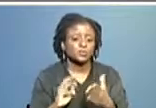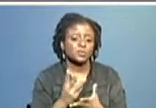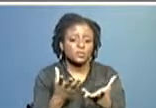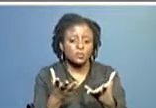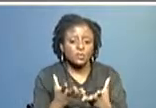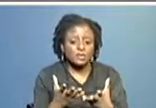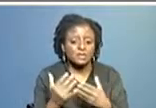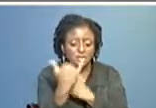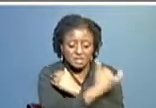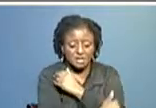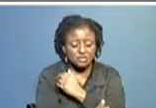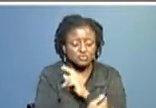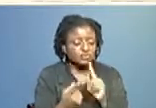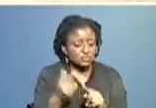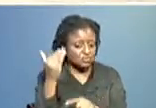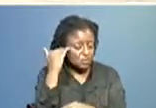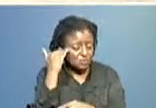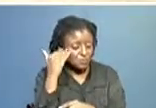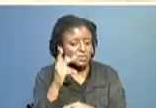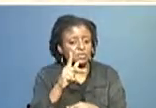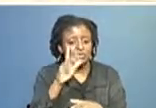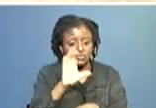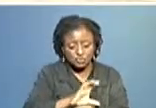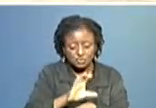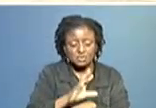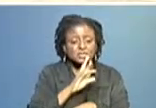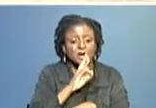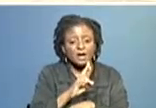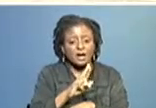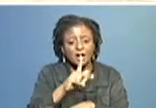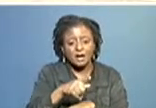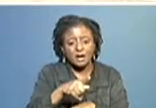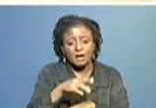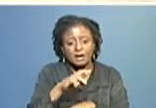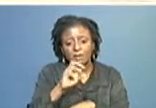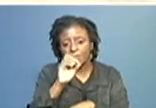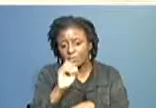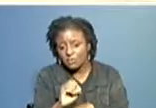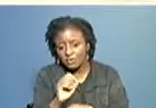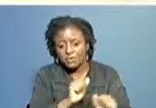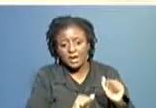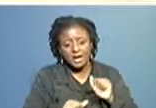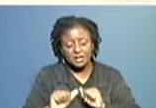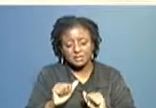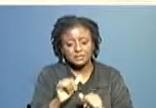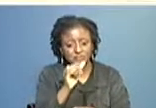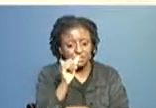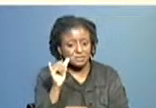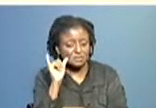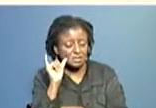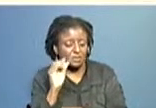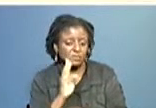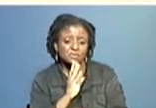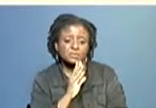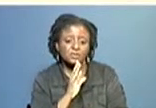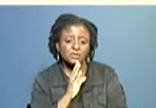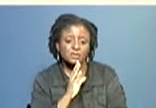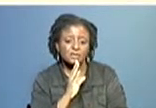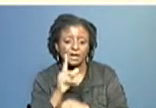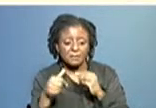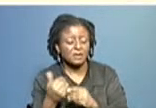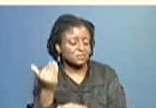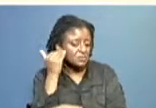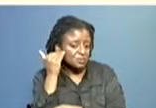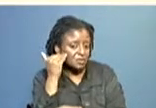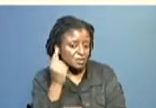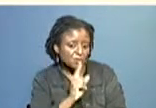that churches are proactive. Just yesterday, we would have spoken again about the need to be aware of where